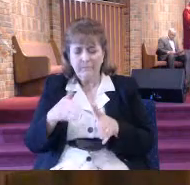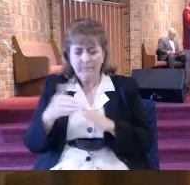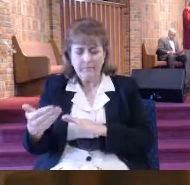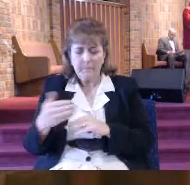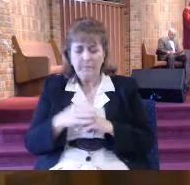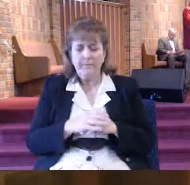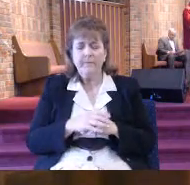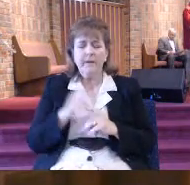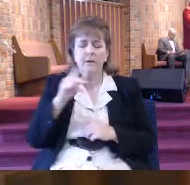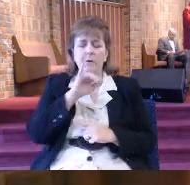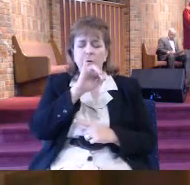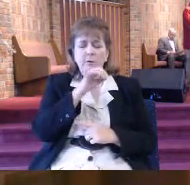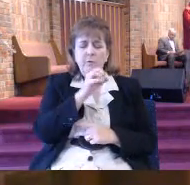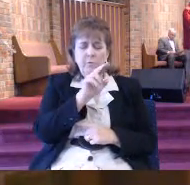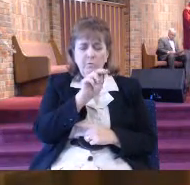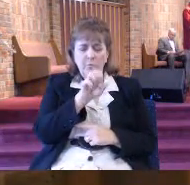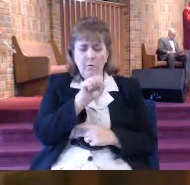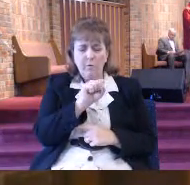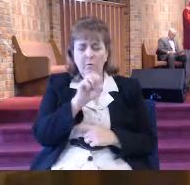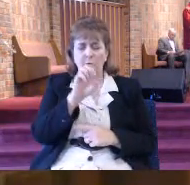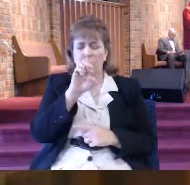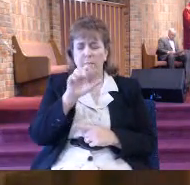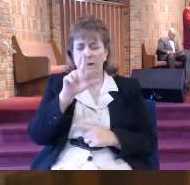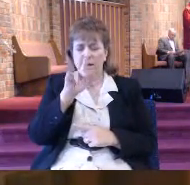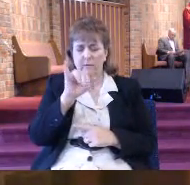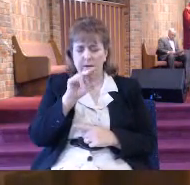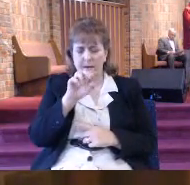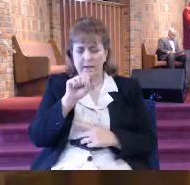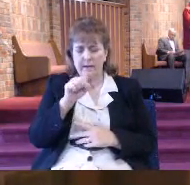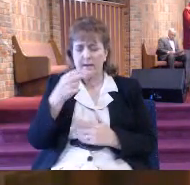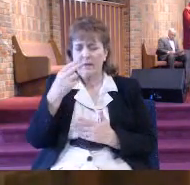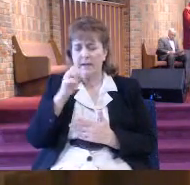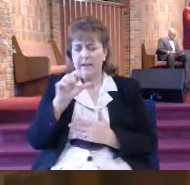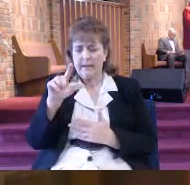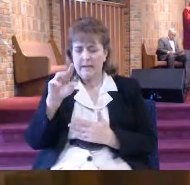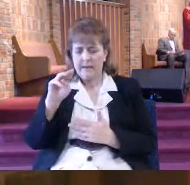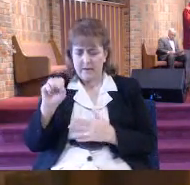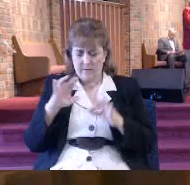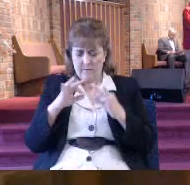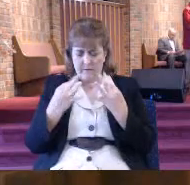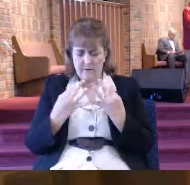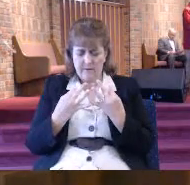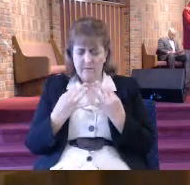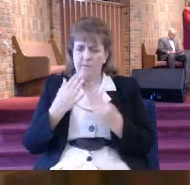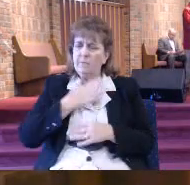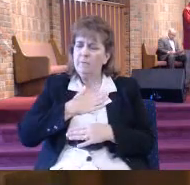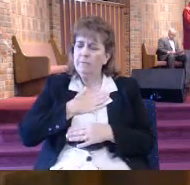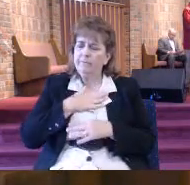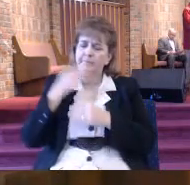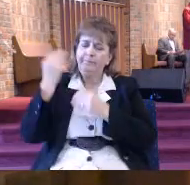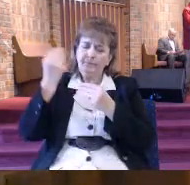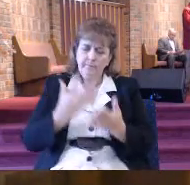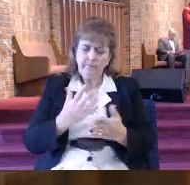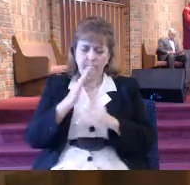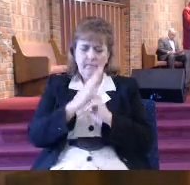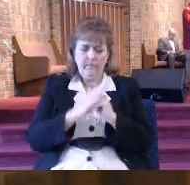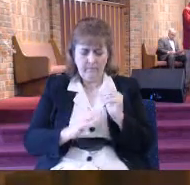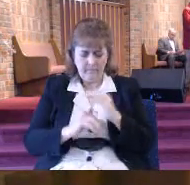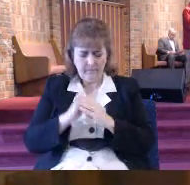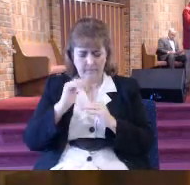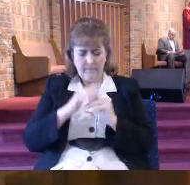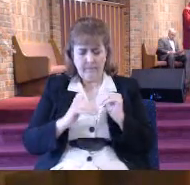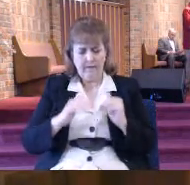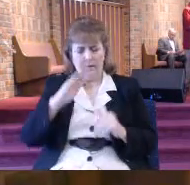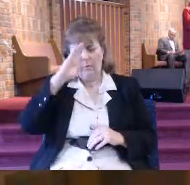Jones and the Elkins and the Helms family. We pray that you continually place your hand of comfort upon them, that as they grieve, they know